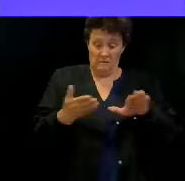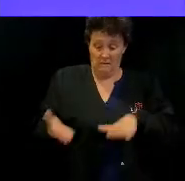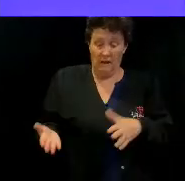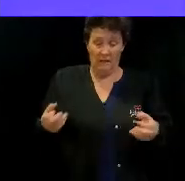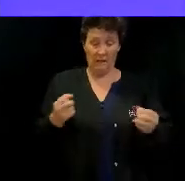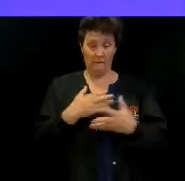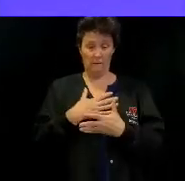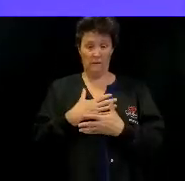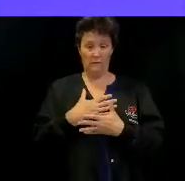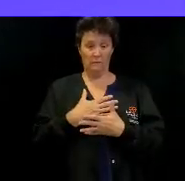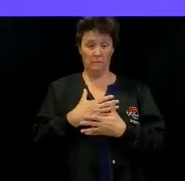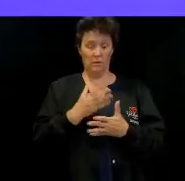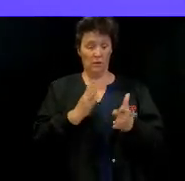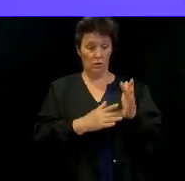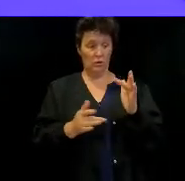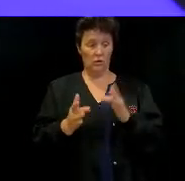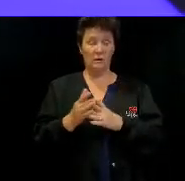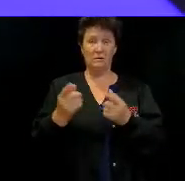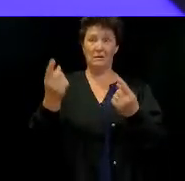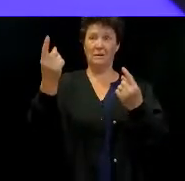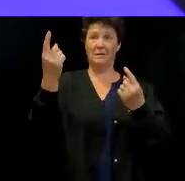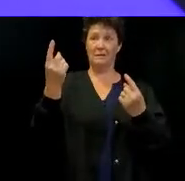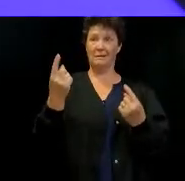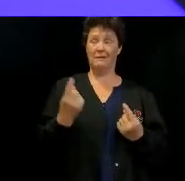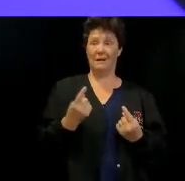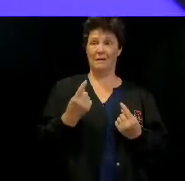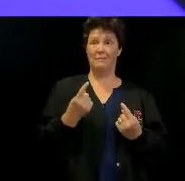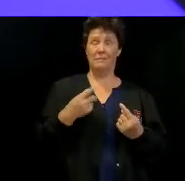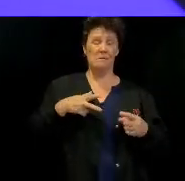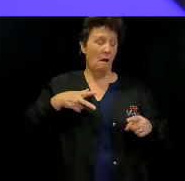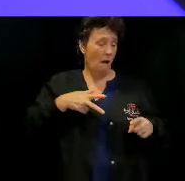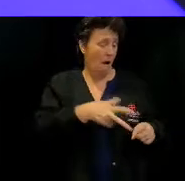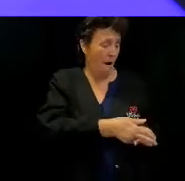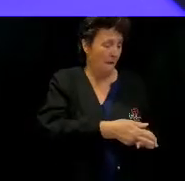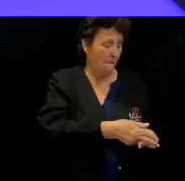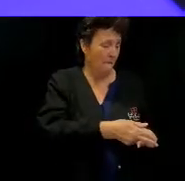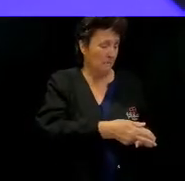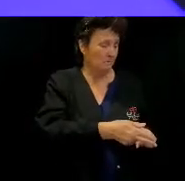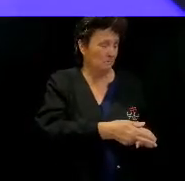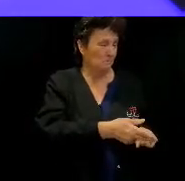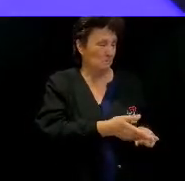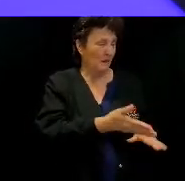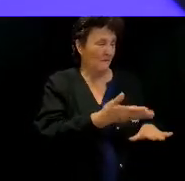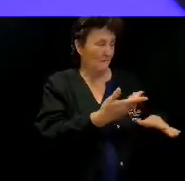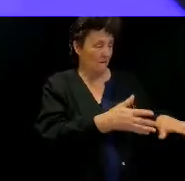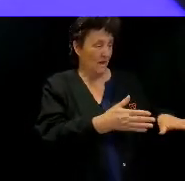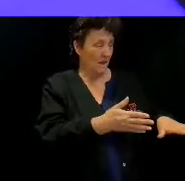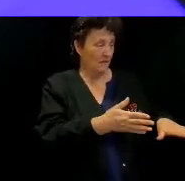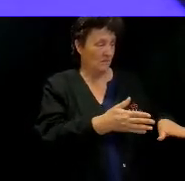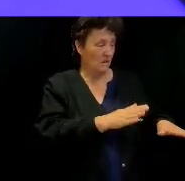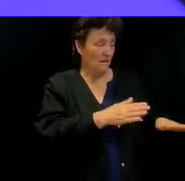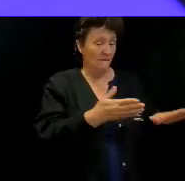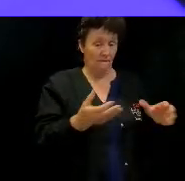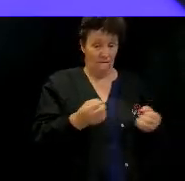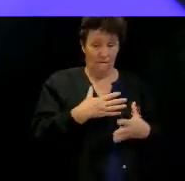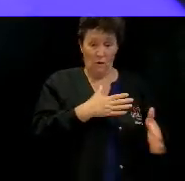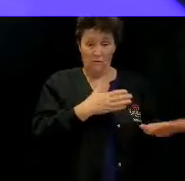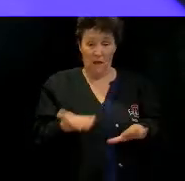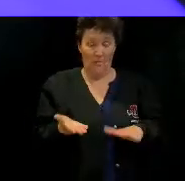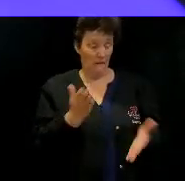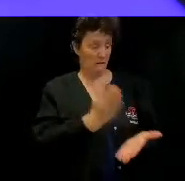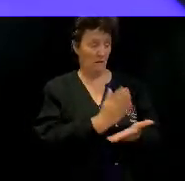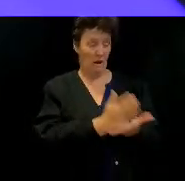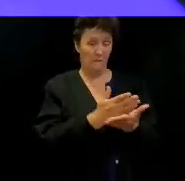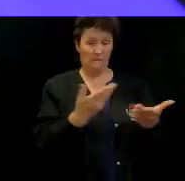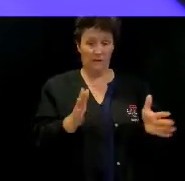fear of a spider. He actually came to the root of it, cut the root off, and said, listen, I'm coming to deal with the root, which is the fear of death. Because